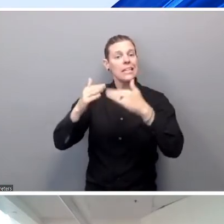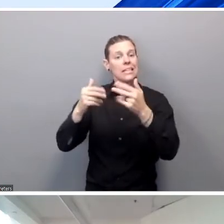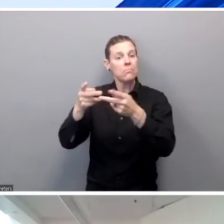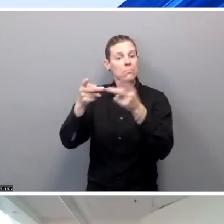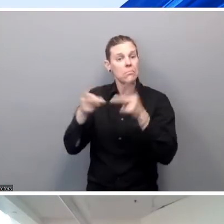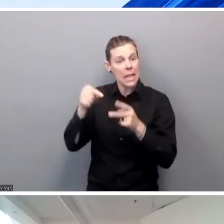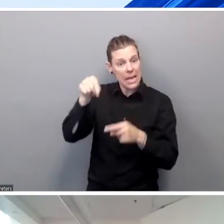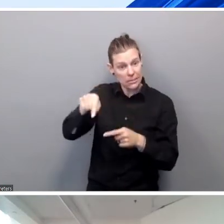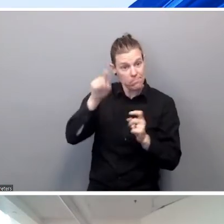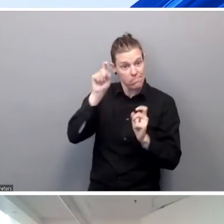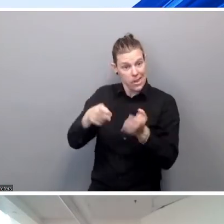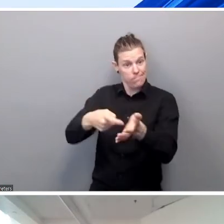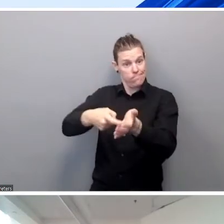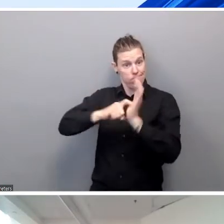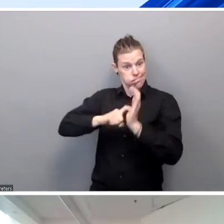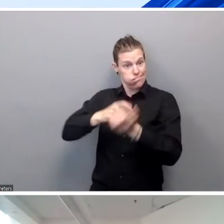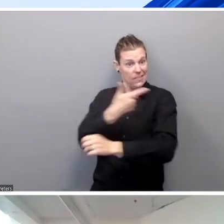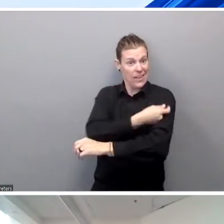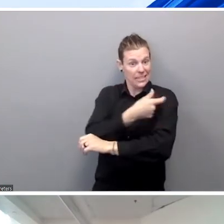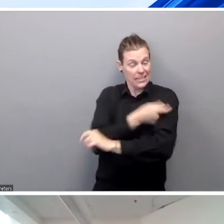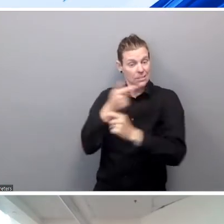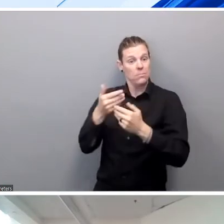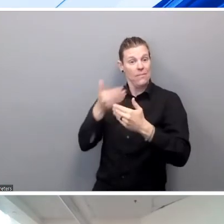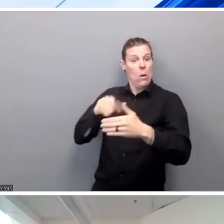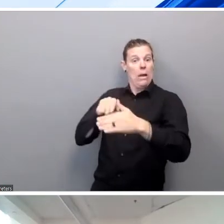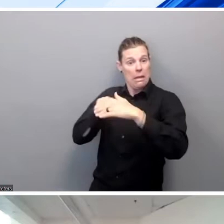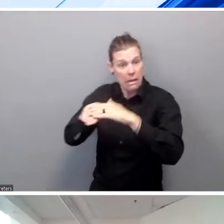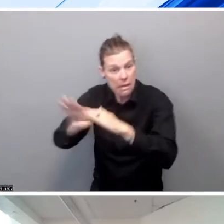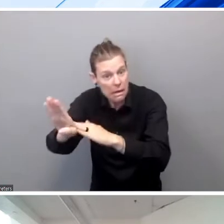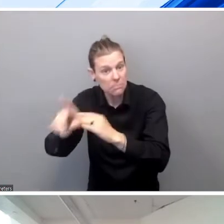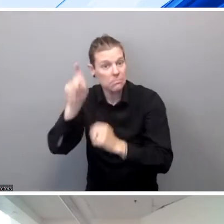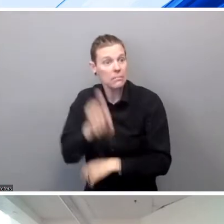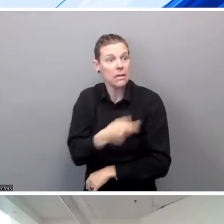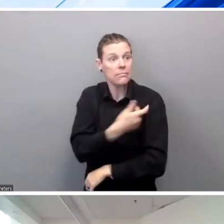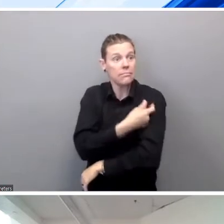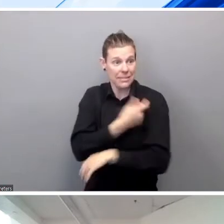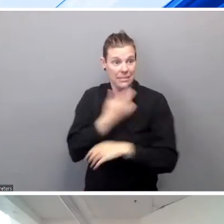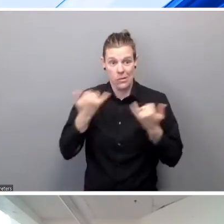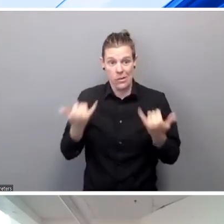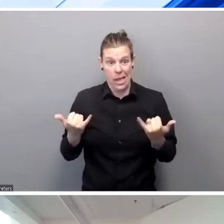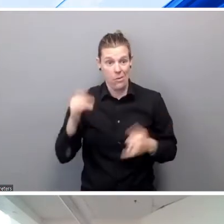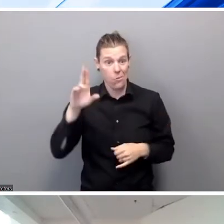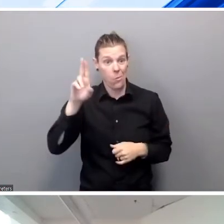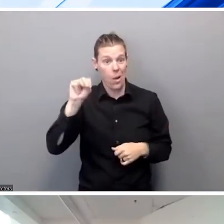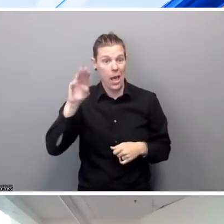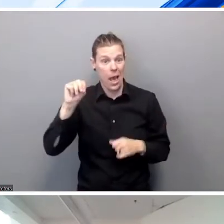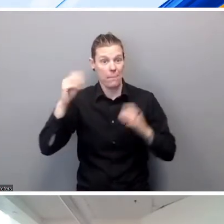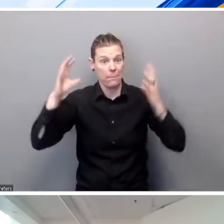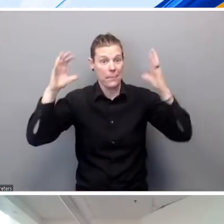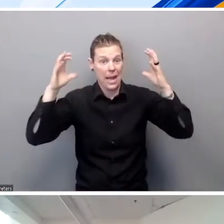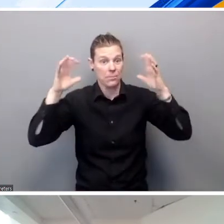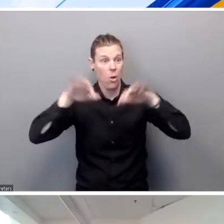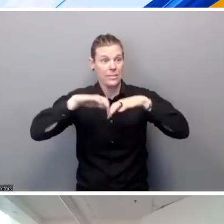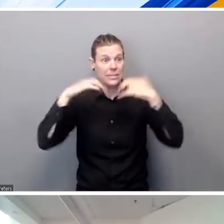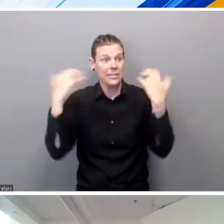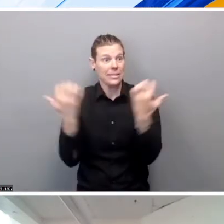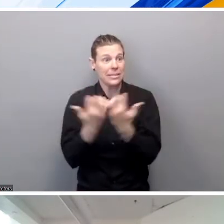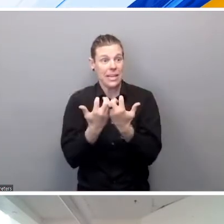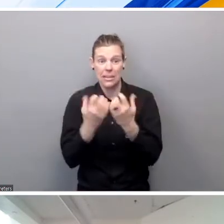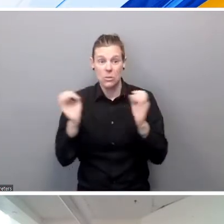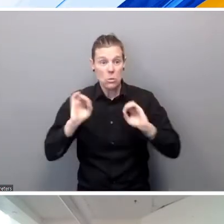enter. Currently, the University of New Mexico's basketball arena doesn't have such a policy, though some officials